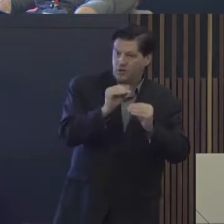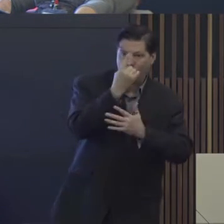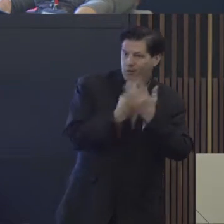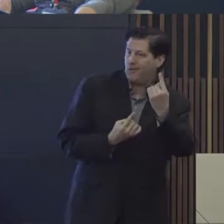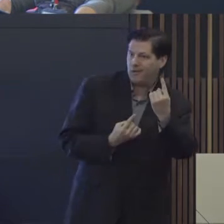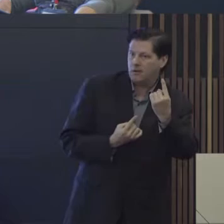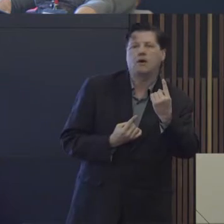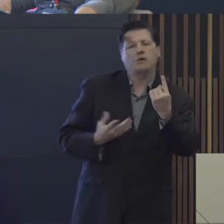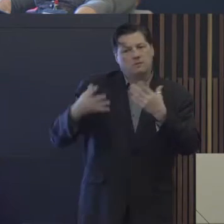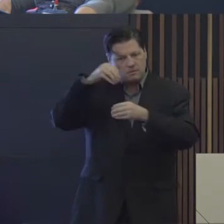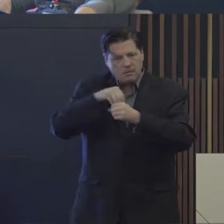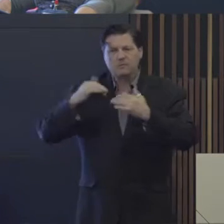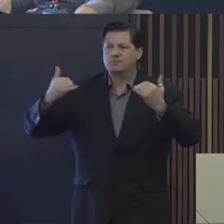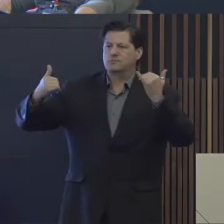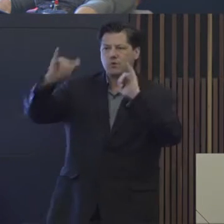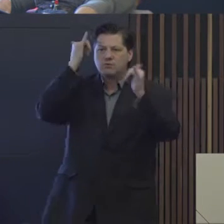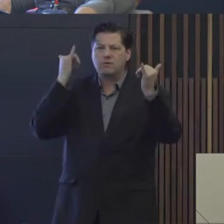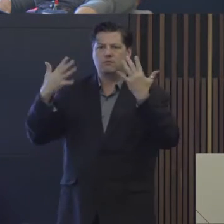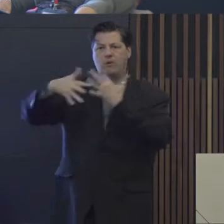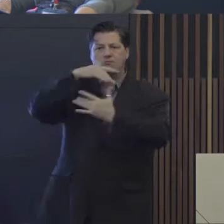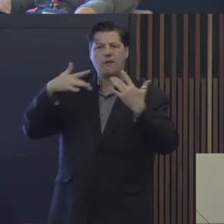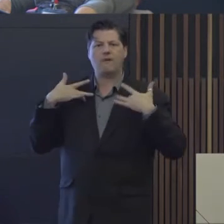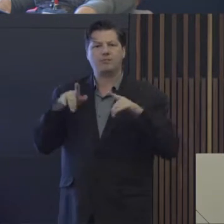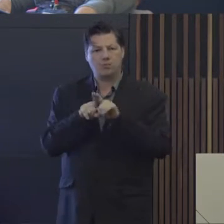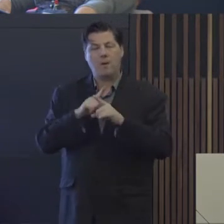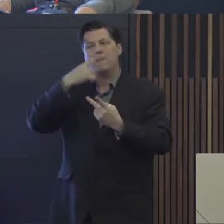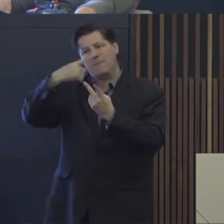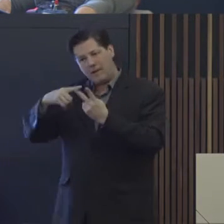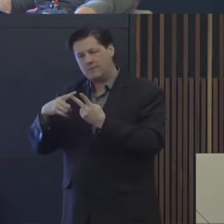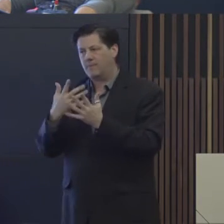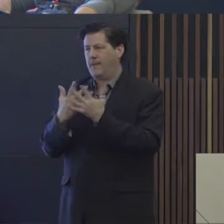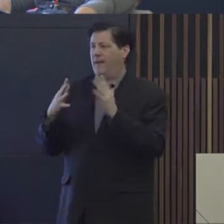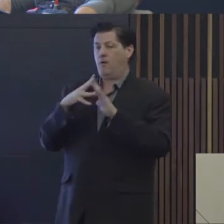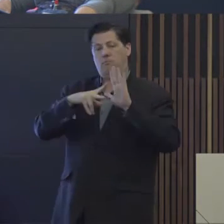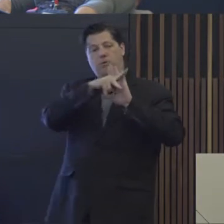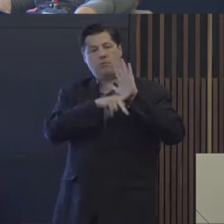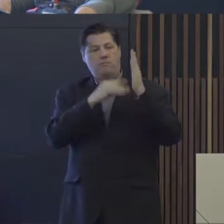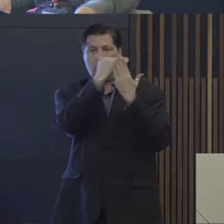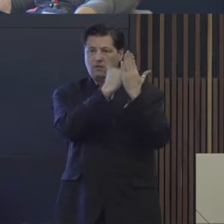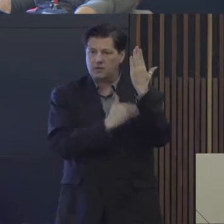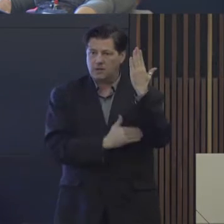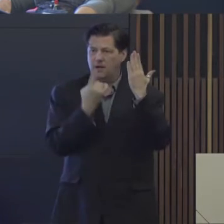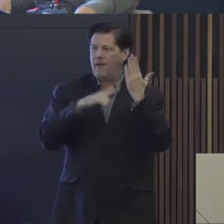aspects but the social life too. But the other aspect of it was how could policy and best practice not only